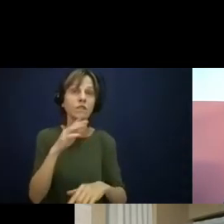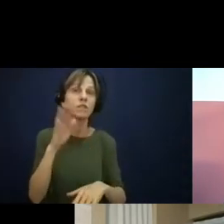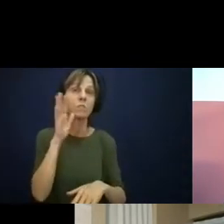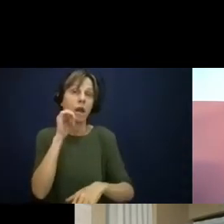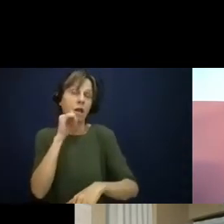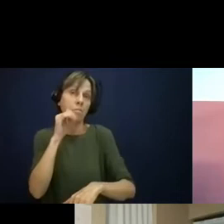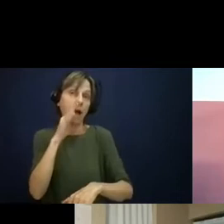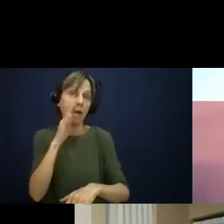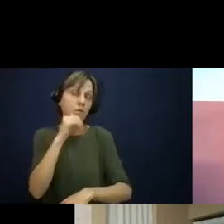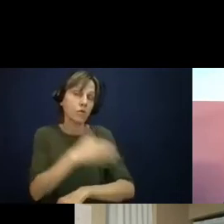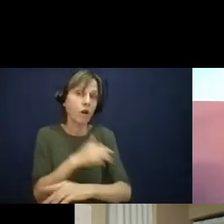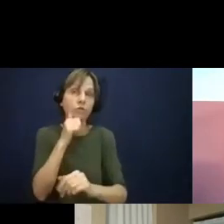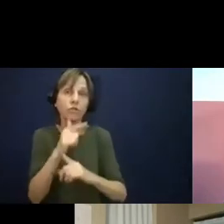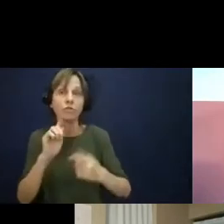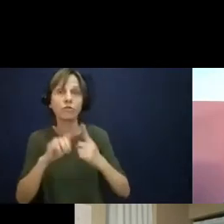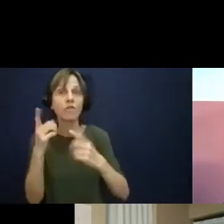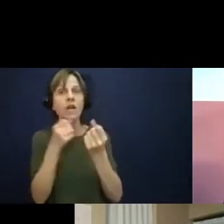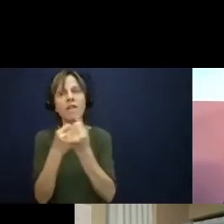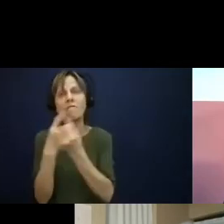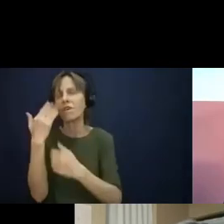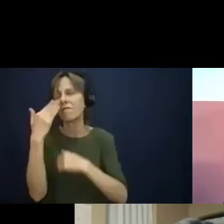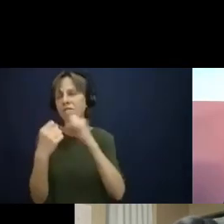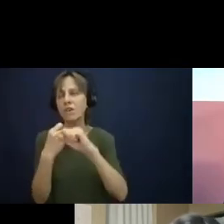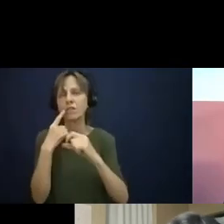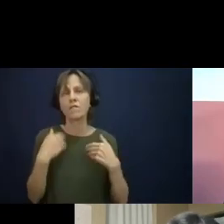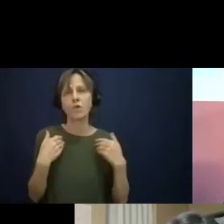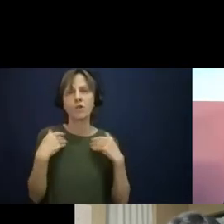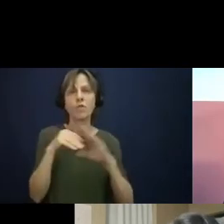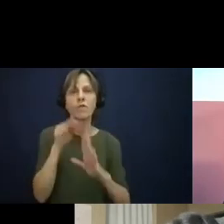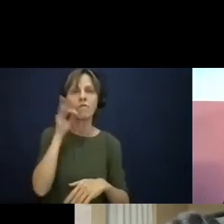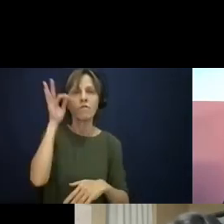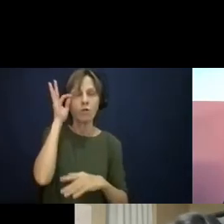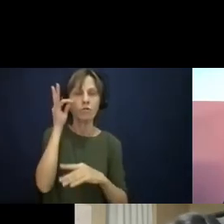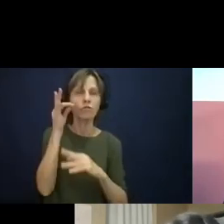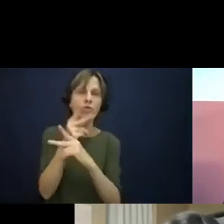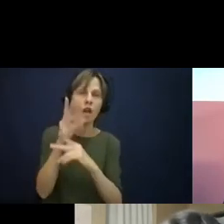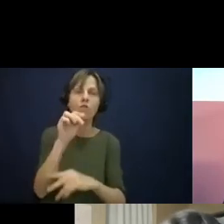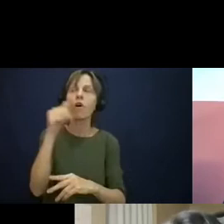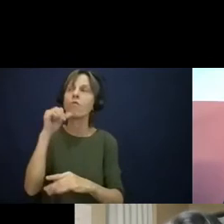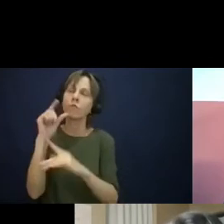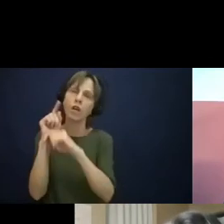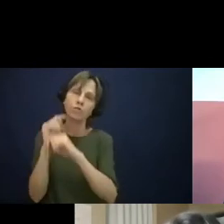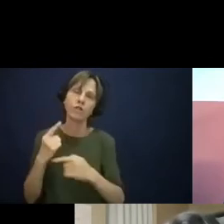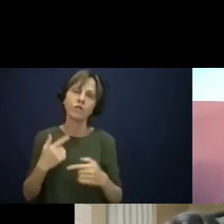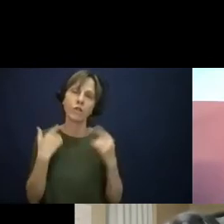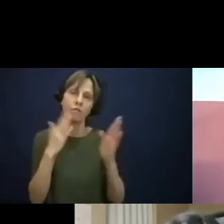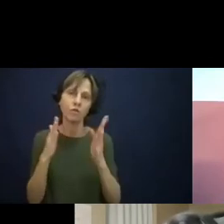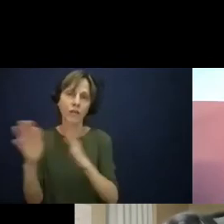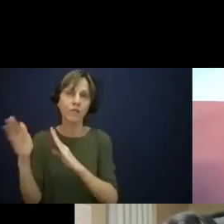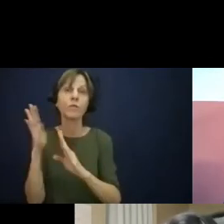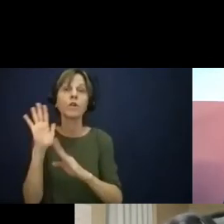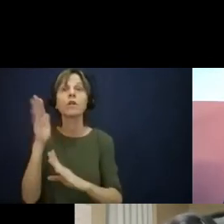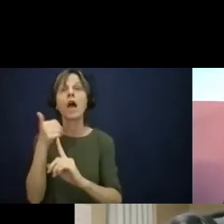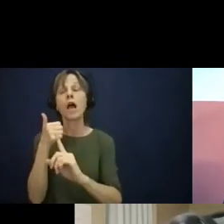years for youth in foster care and other non-traditional living arrangements. Marcella's advocacy started in